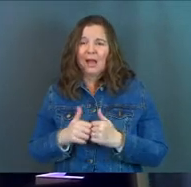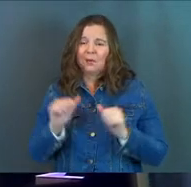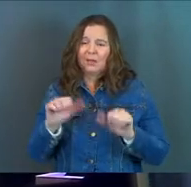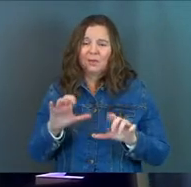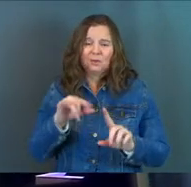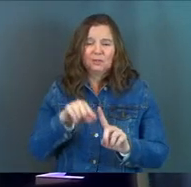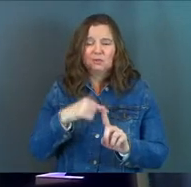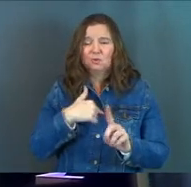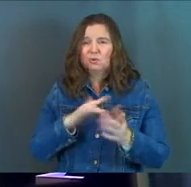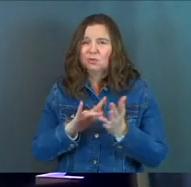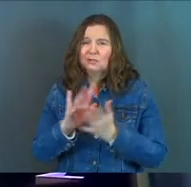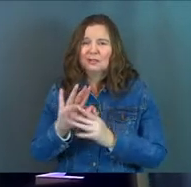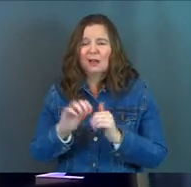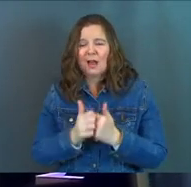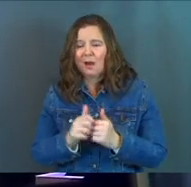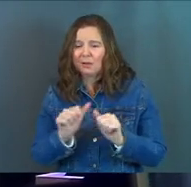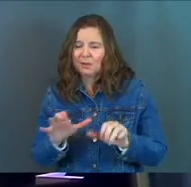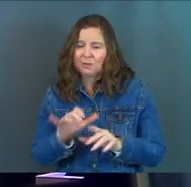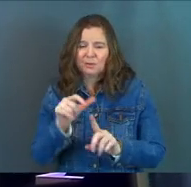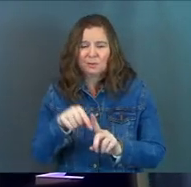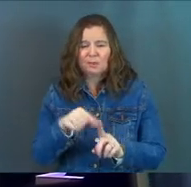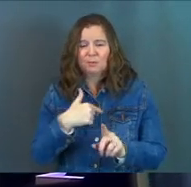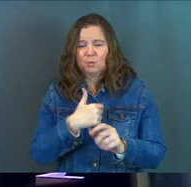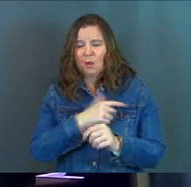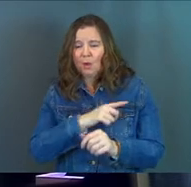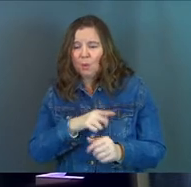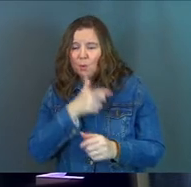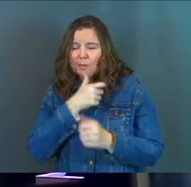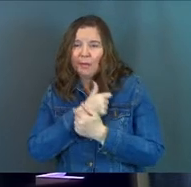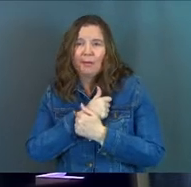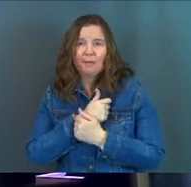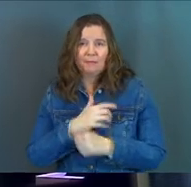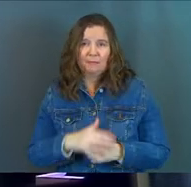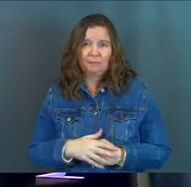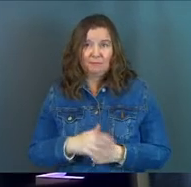him, to our Lord, who we love? You feel that?